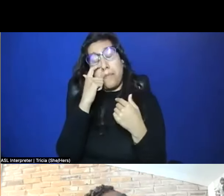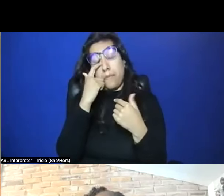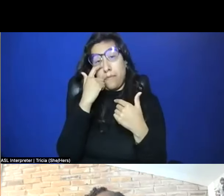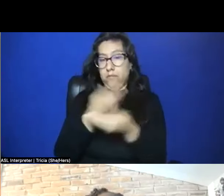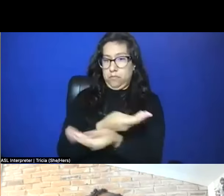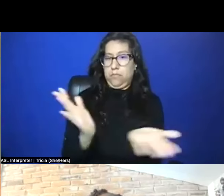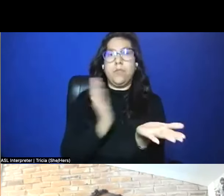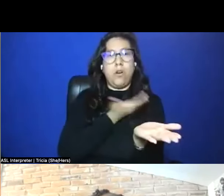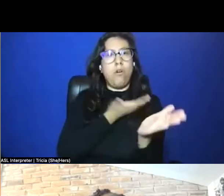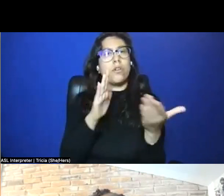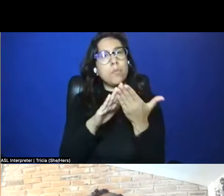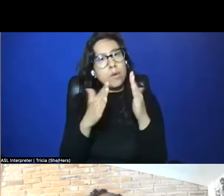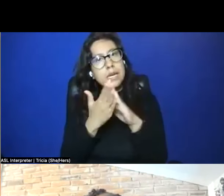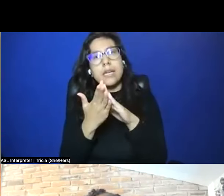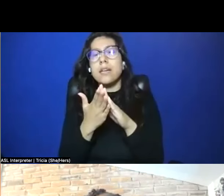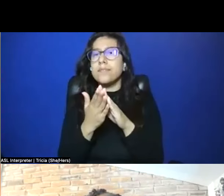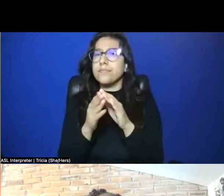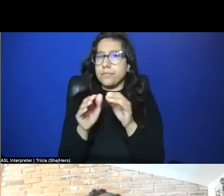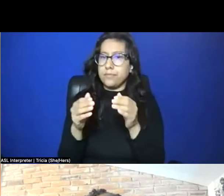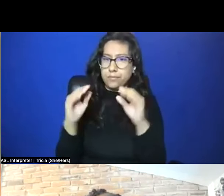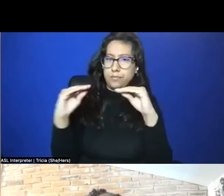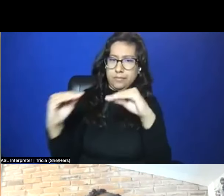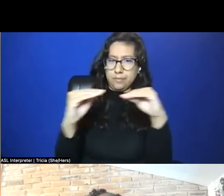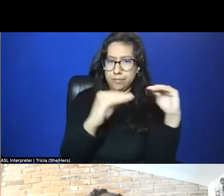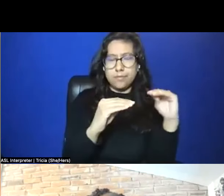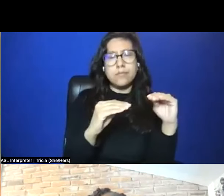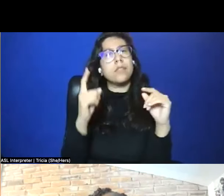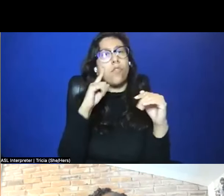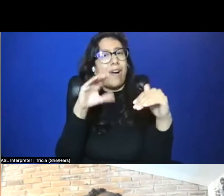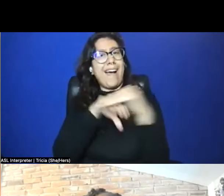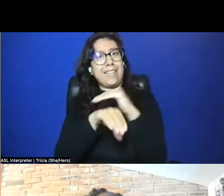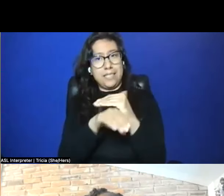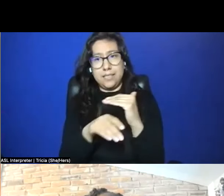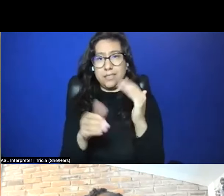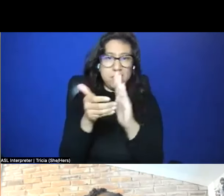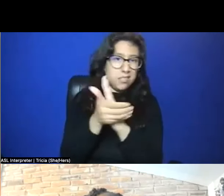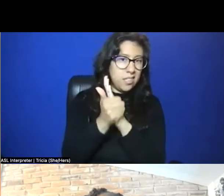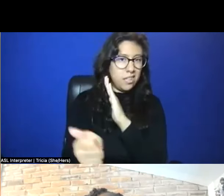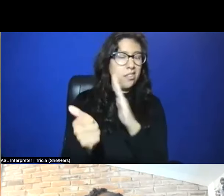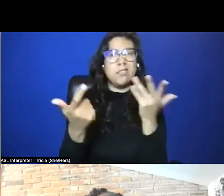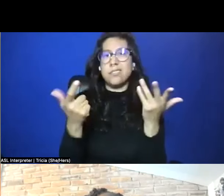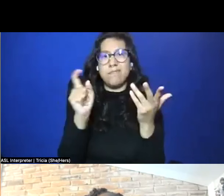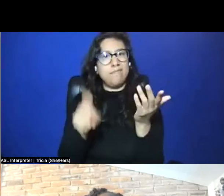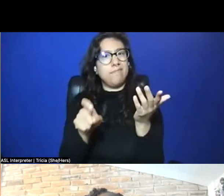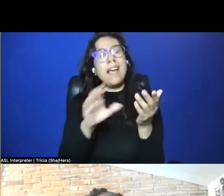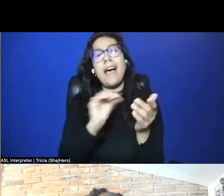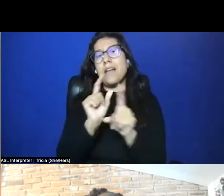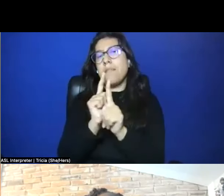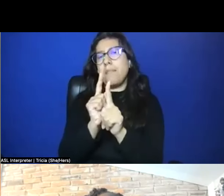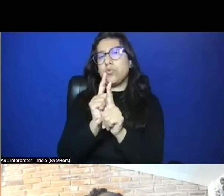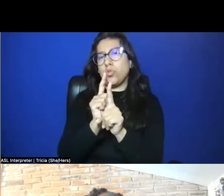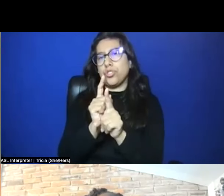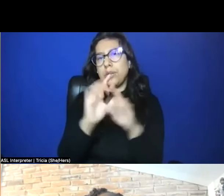community to provide folks with access to the skills and mentorship